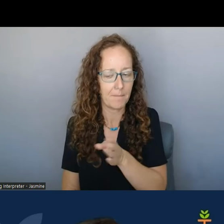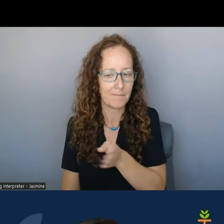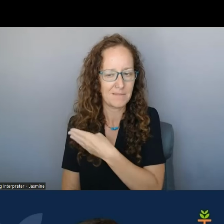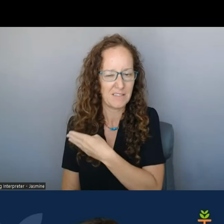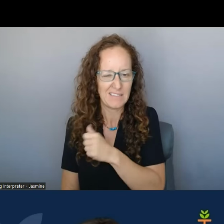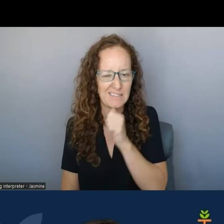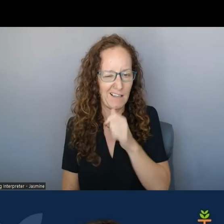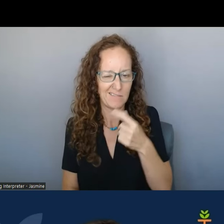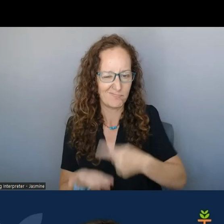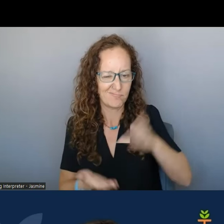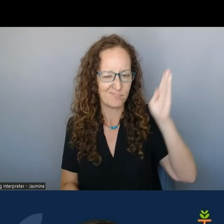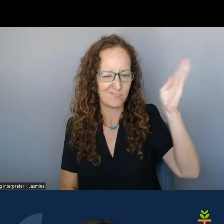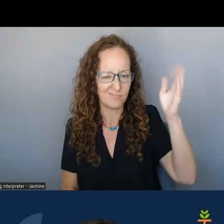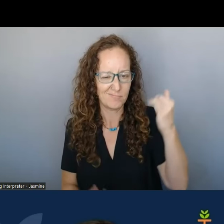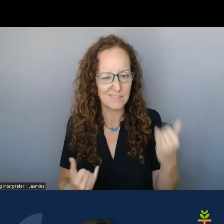plan.